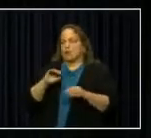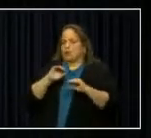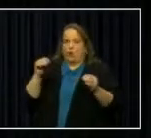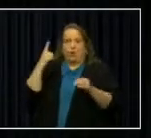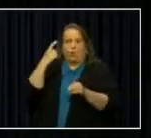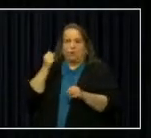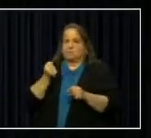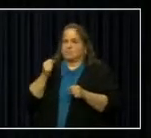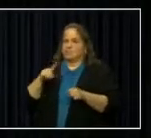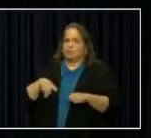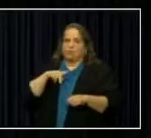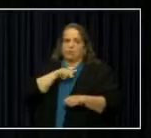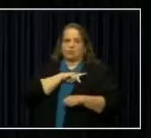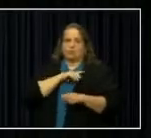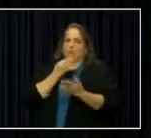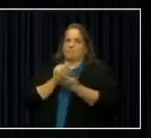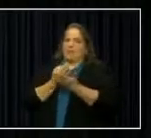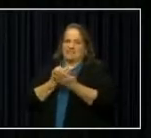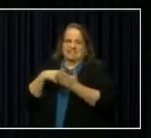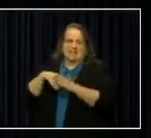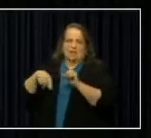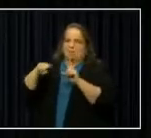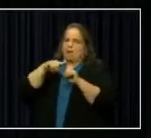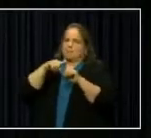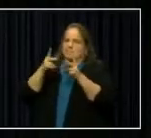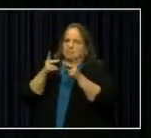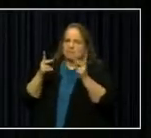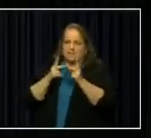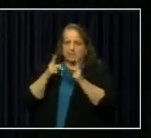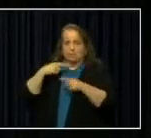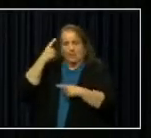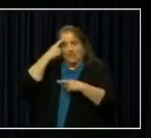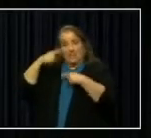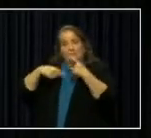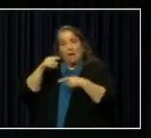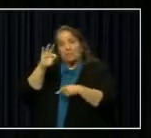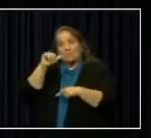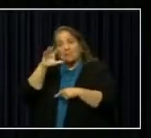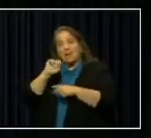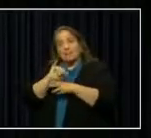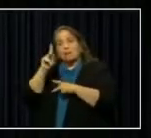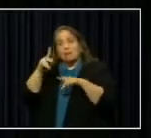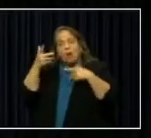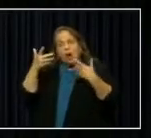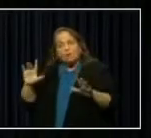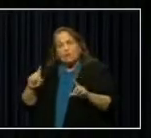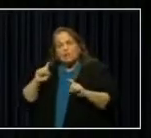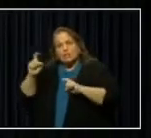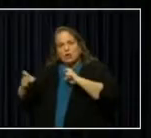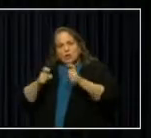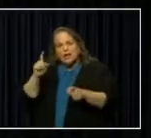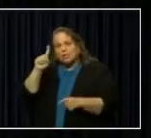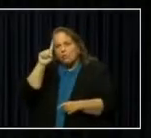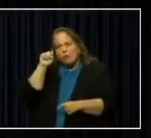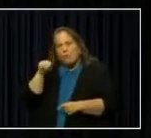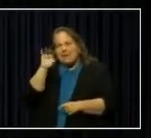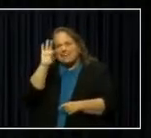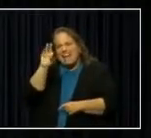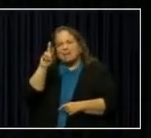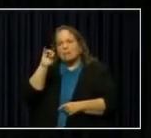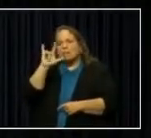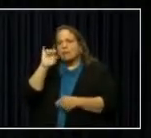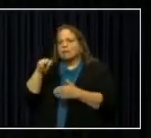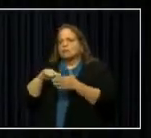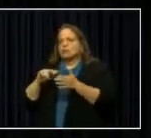in a positive place as we go through this. And thinking about the fact that people would donate already $1.9 million to